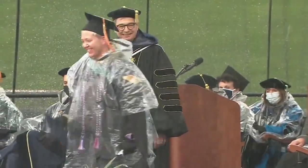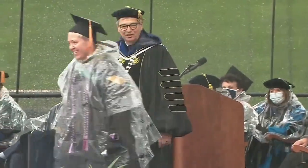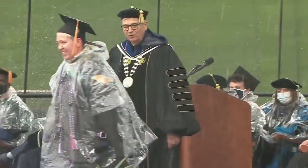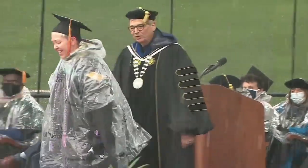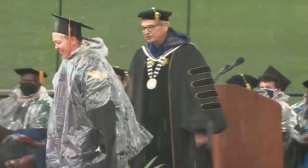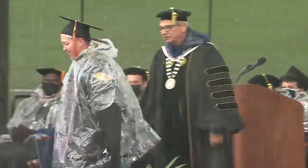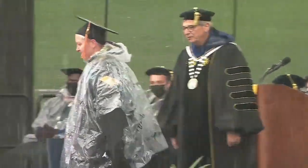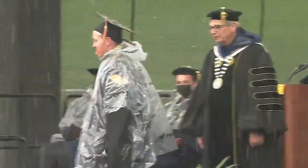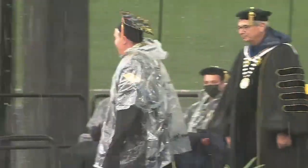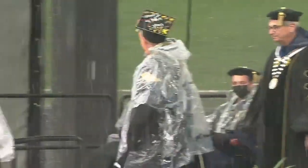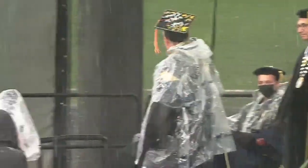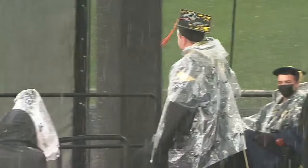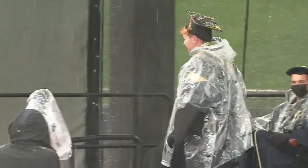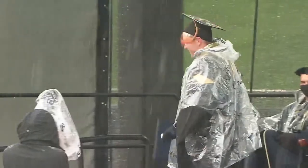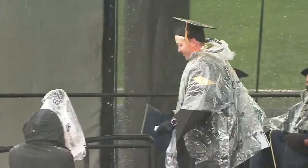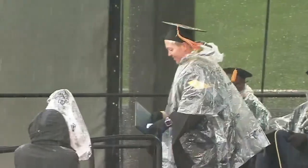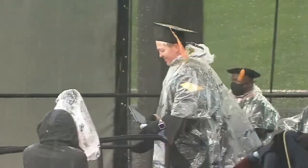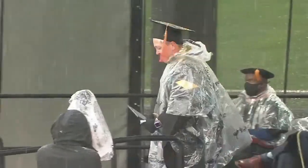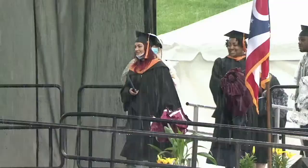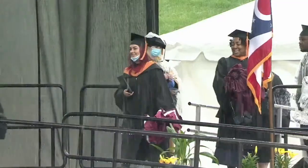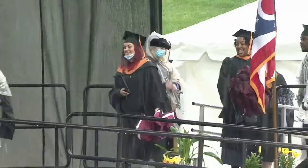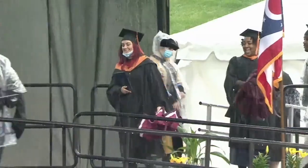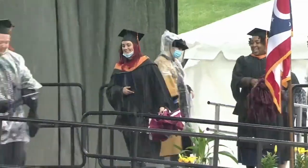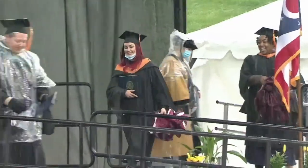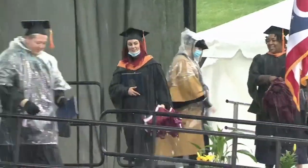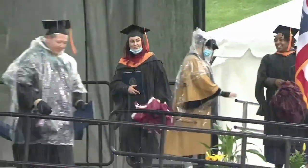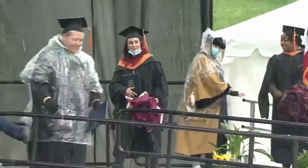Leslie M. Stahl.